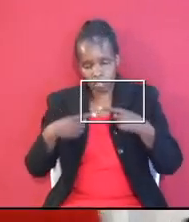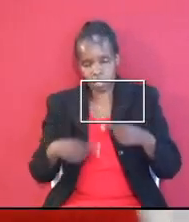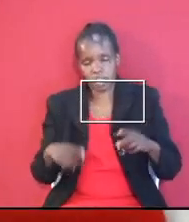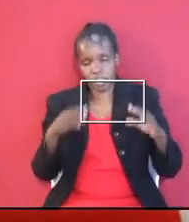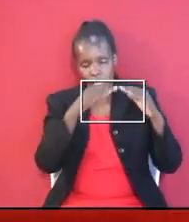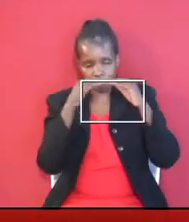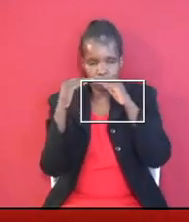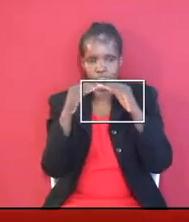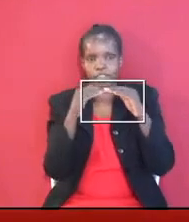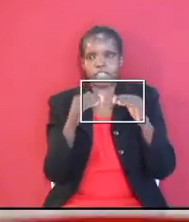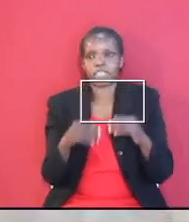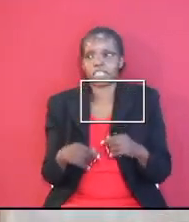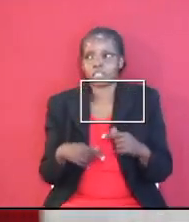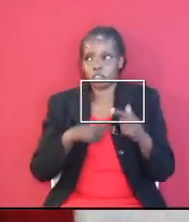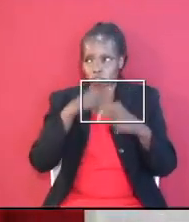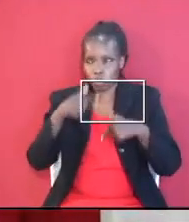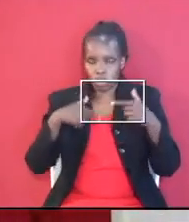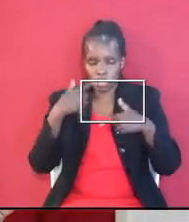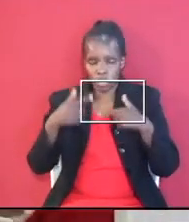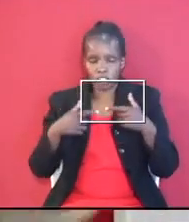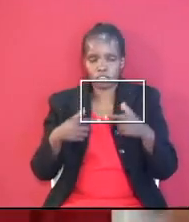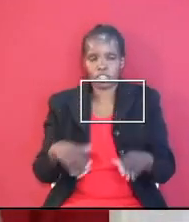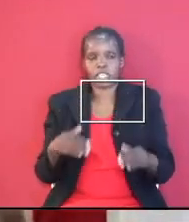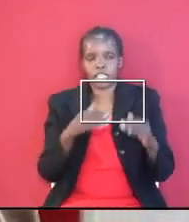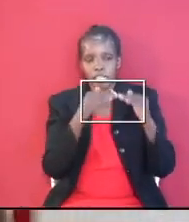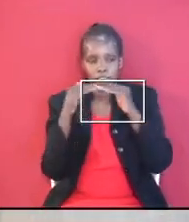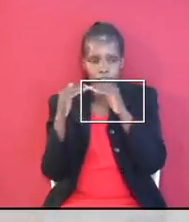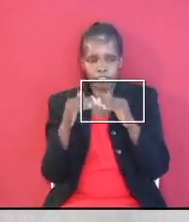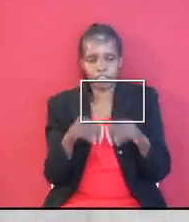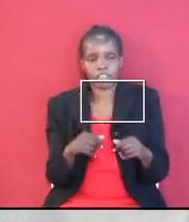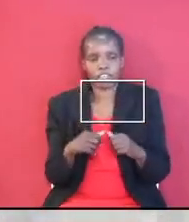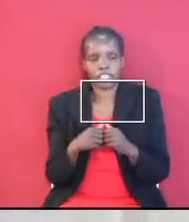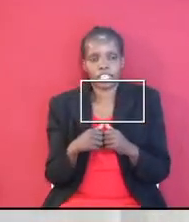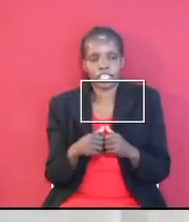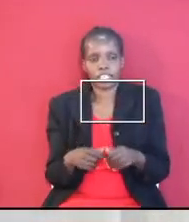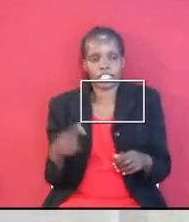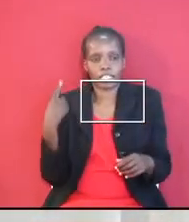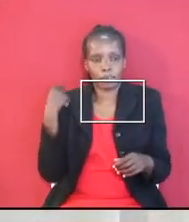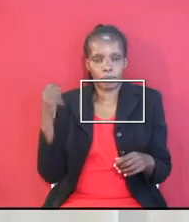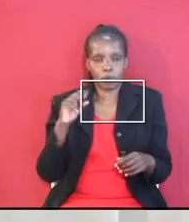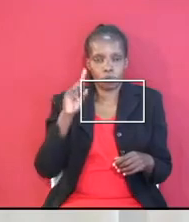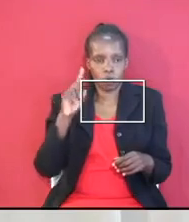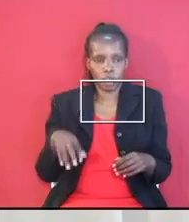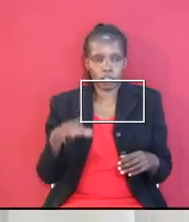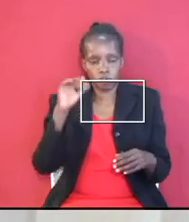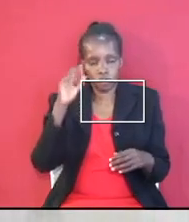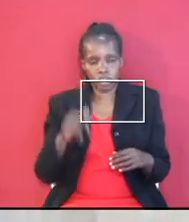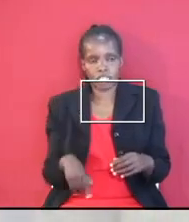did I say? The carrying on level. Level number one, calling level. Level number